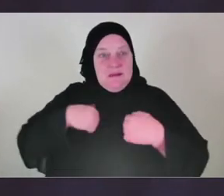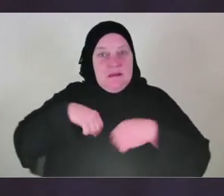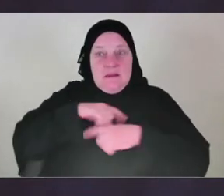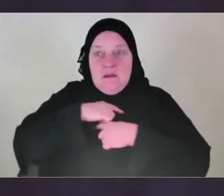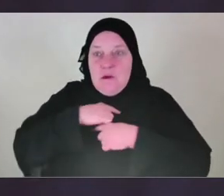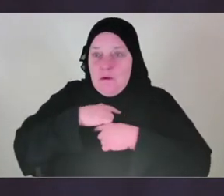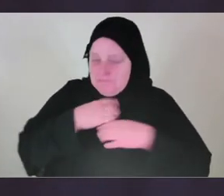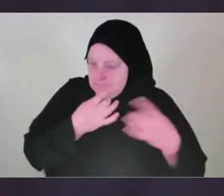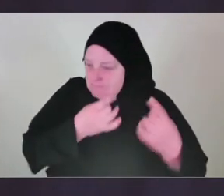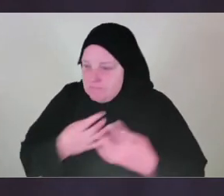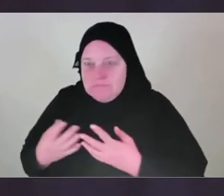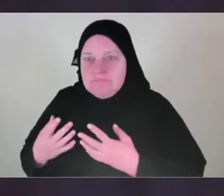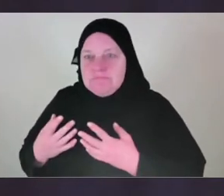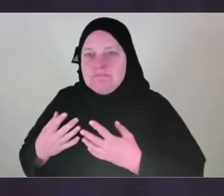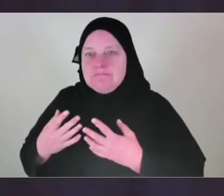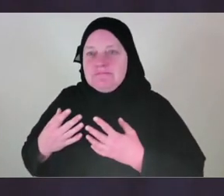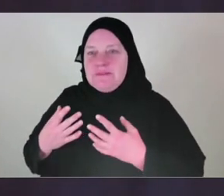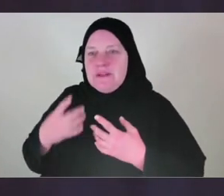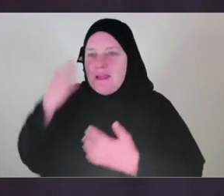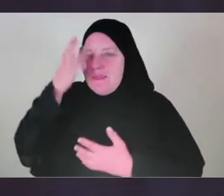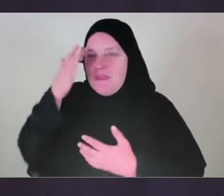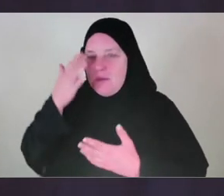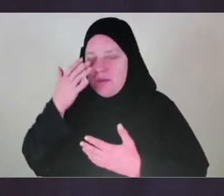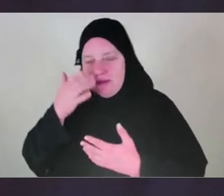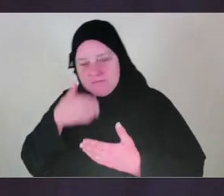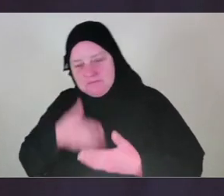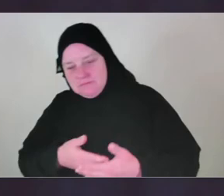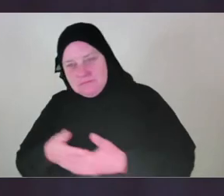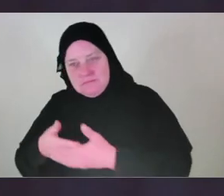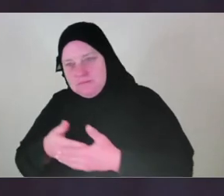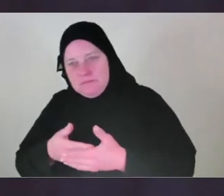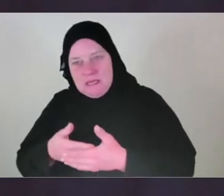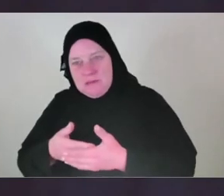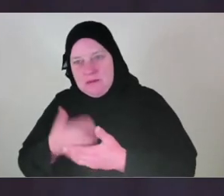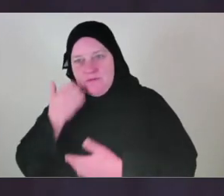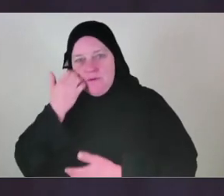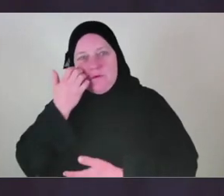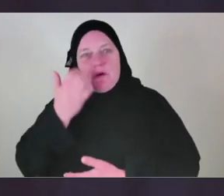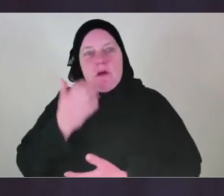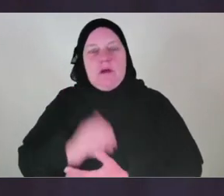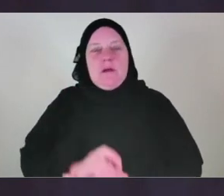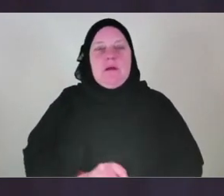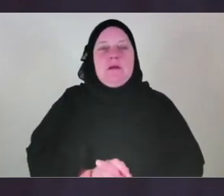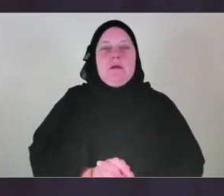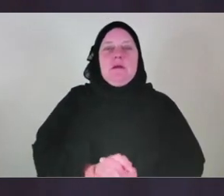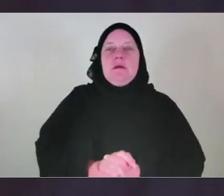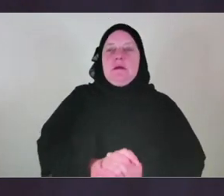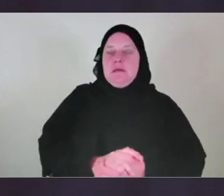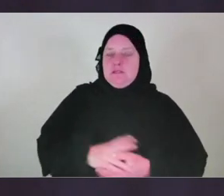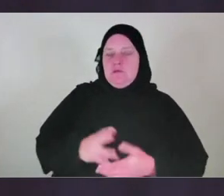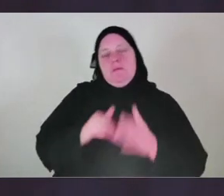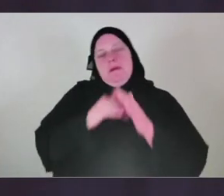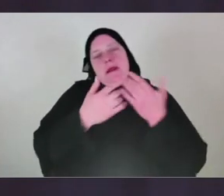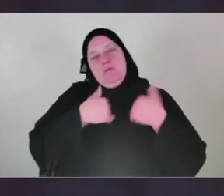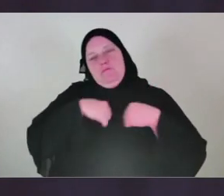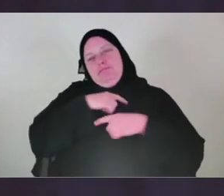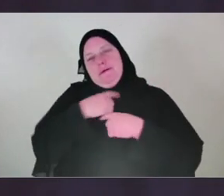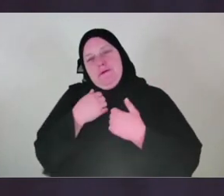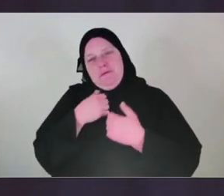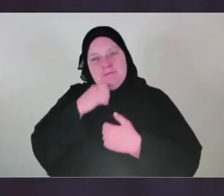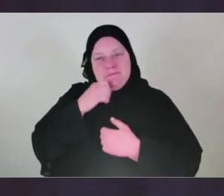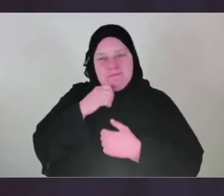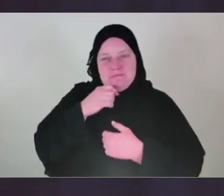born? Now they have so much information. Back then they didn't know. It was a kinder surprise. They didn't know what they were going to get.